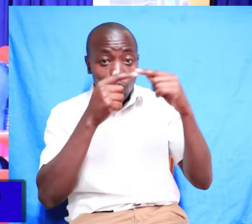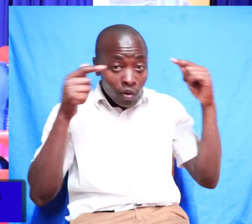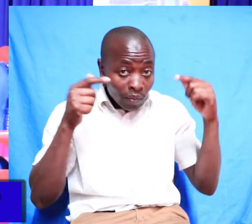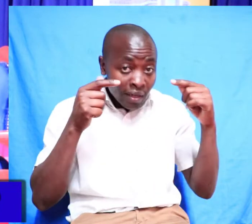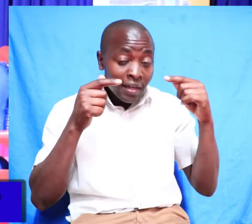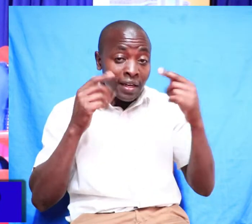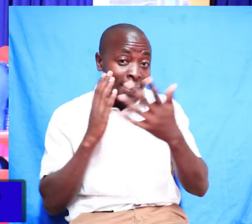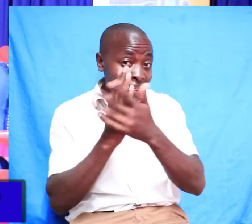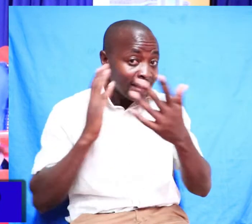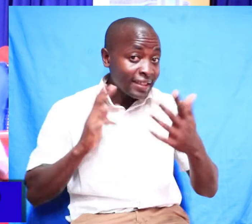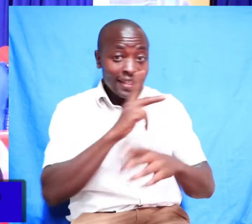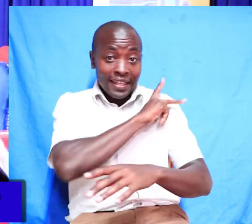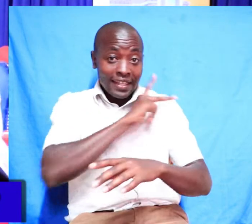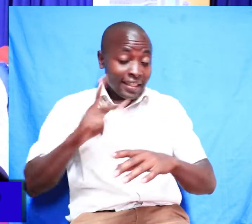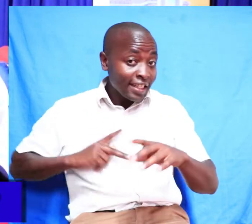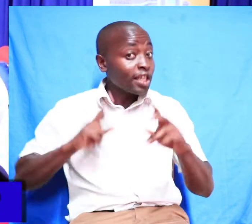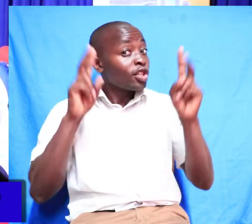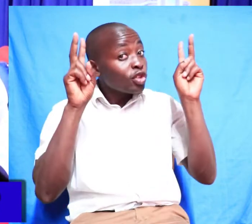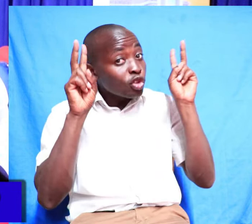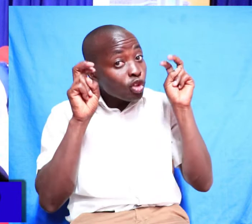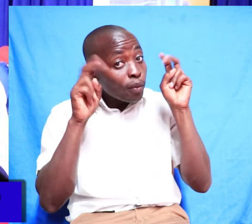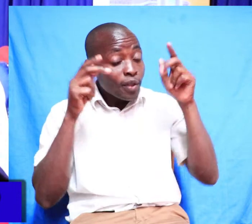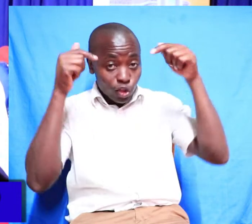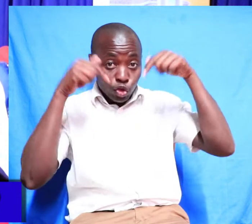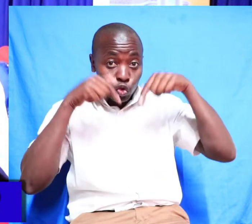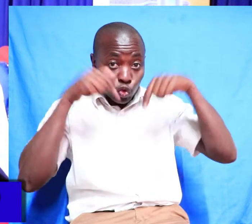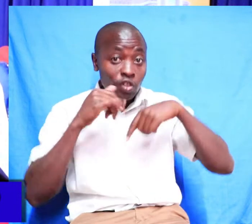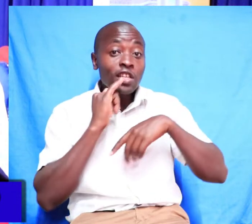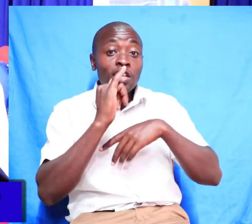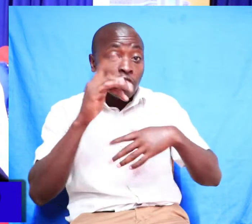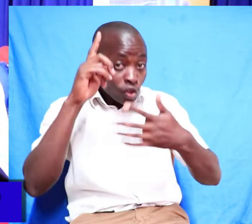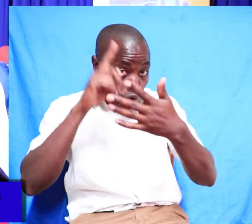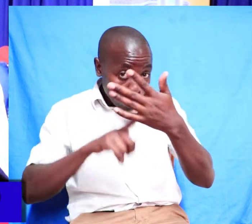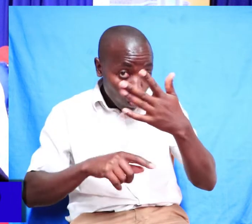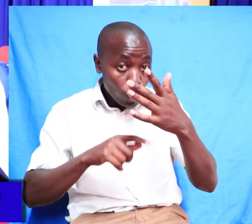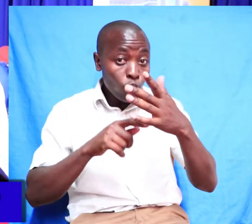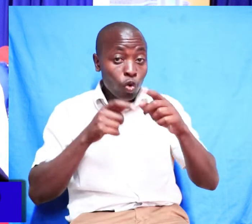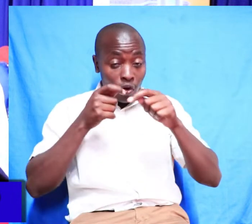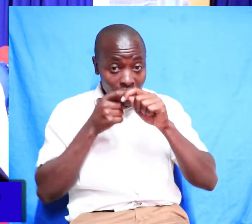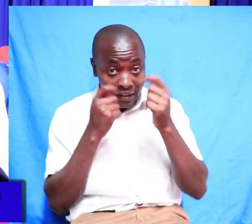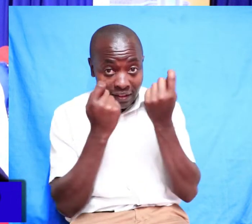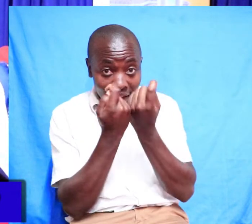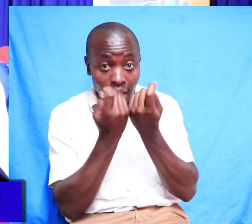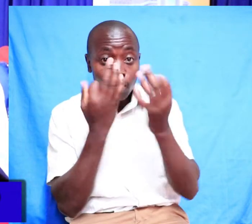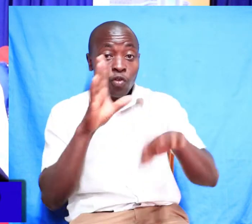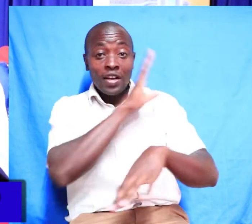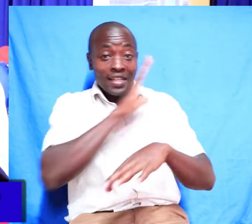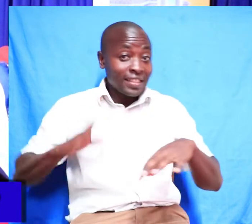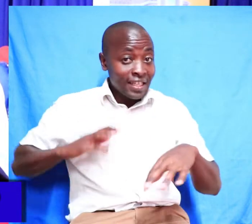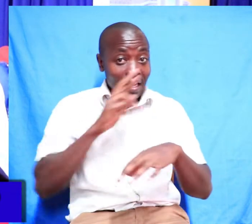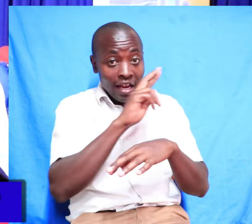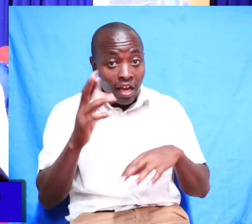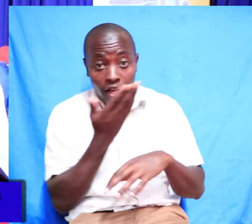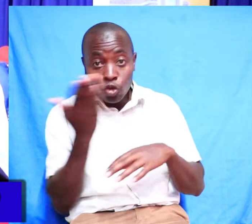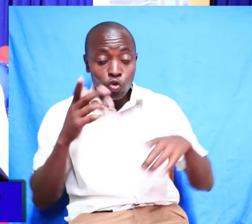the king?'" Our topic today is, what kind of a Christian are you?